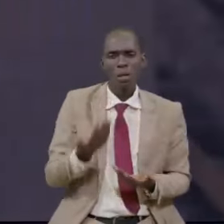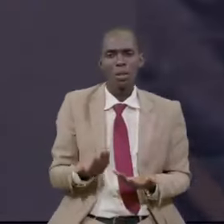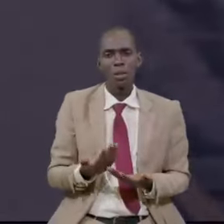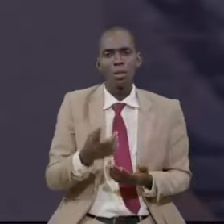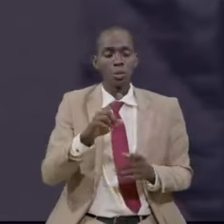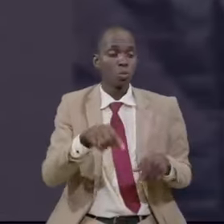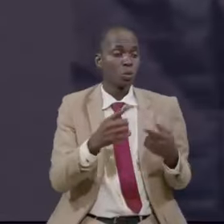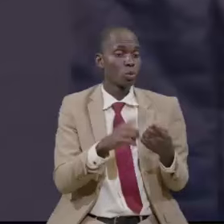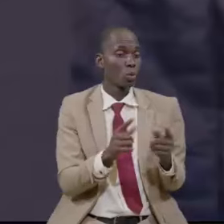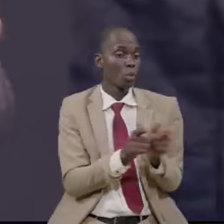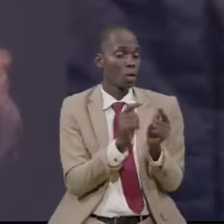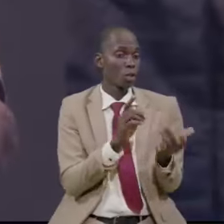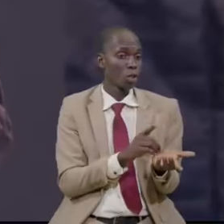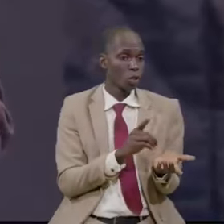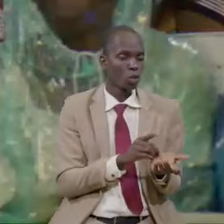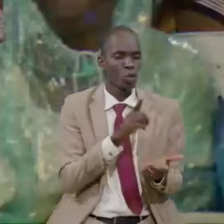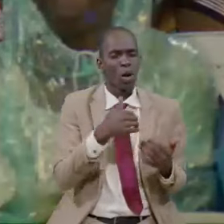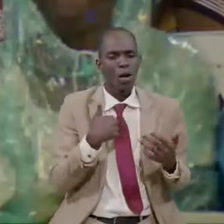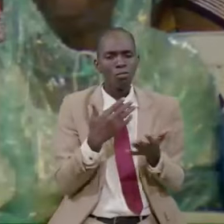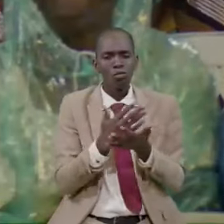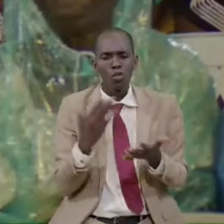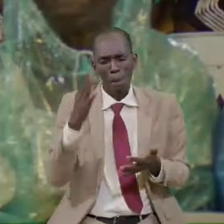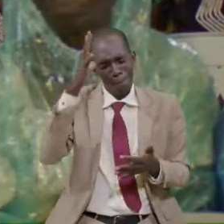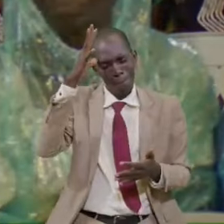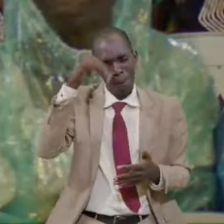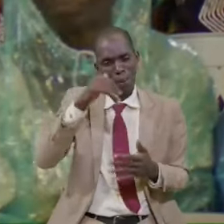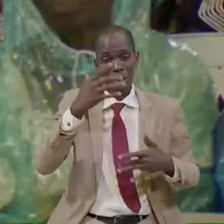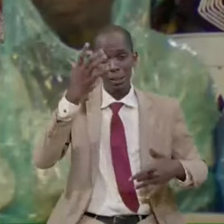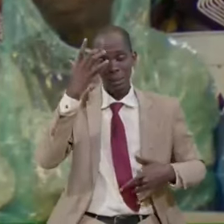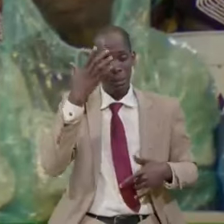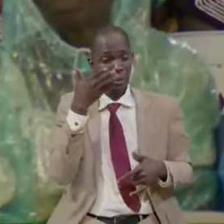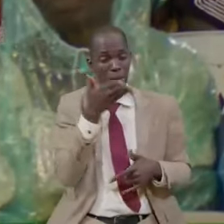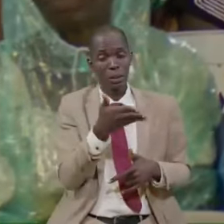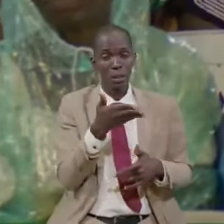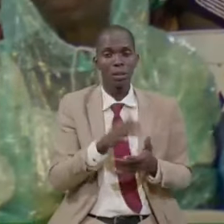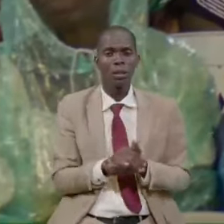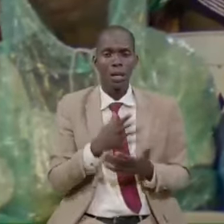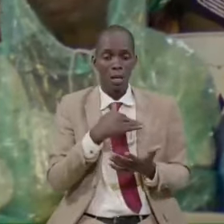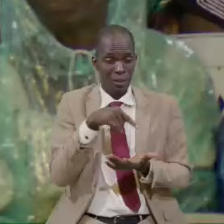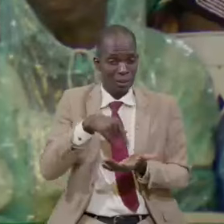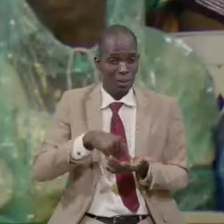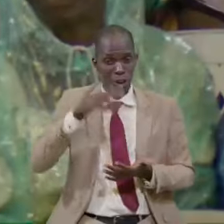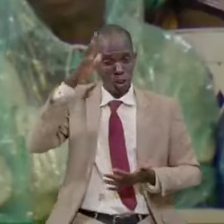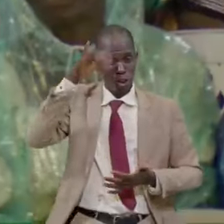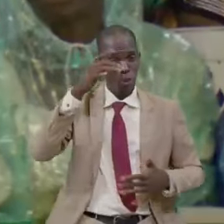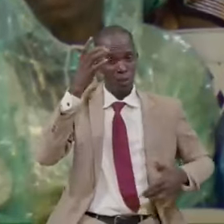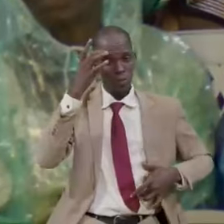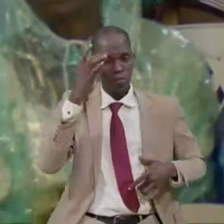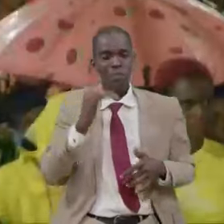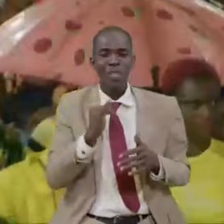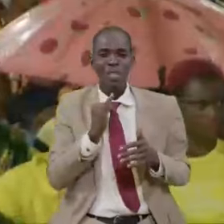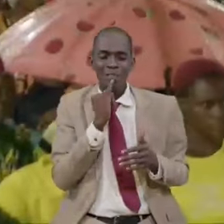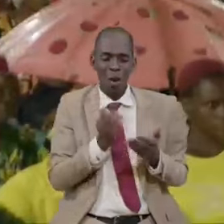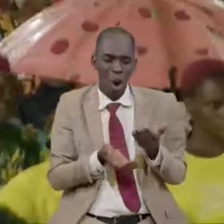an incurable disease, and this disease is about to take your life, and the